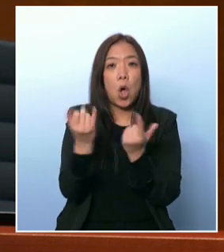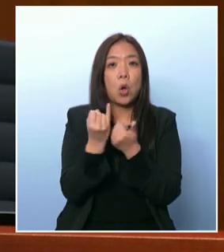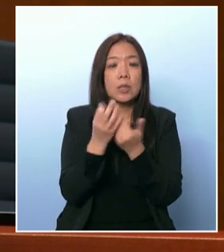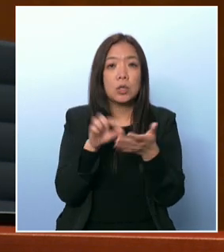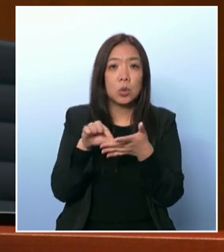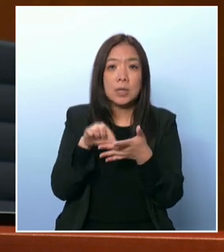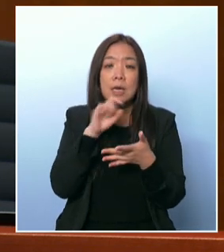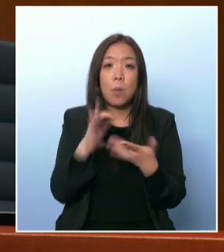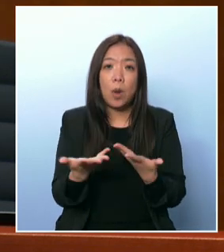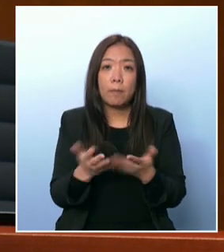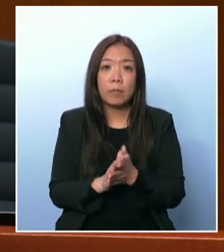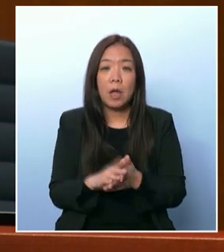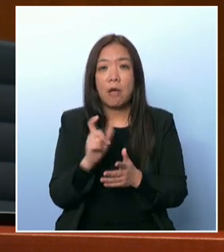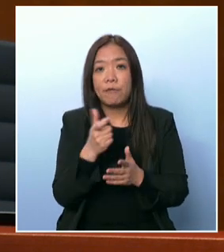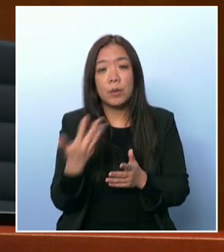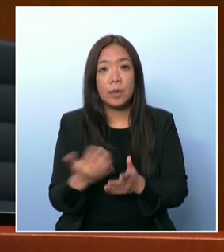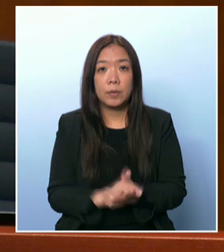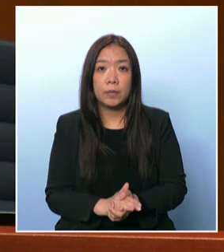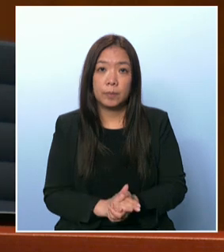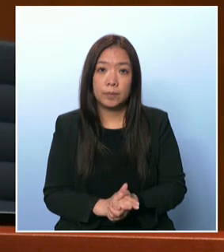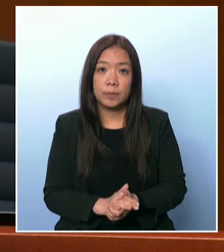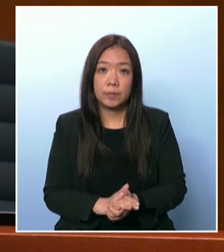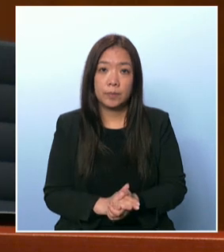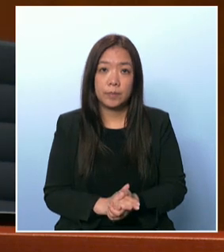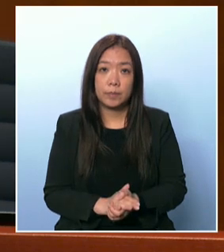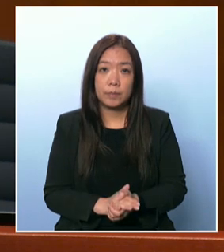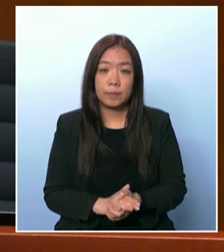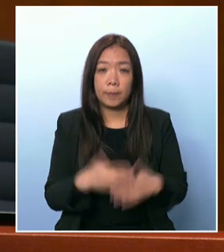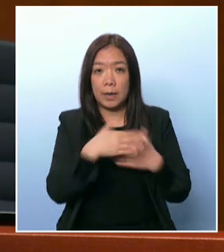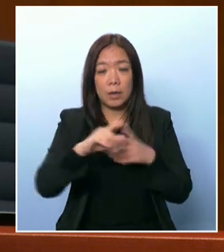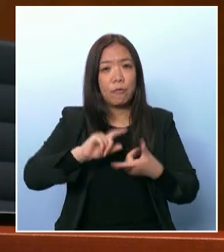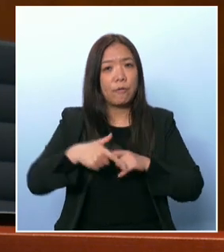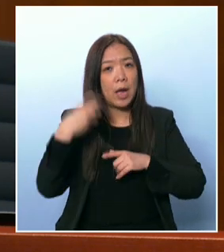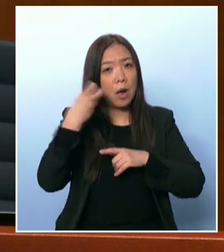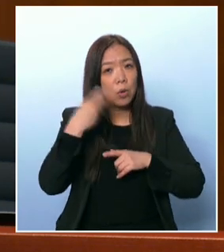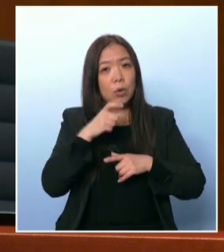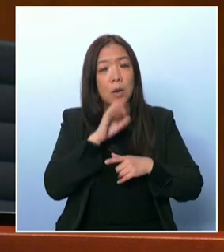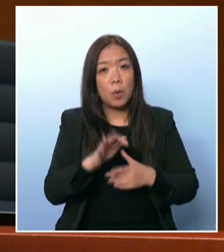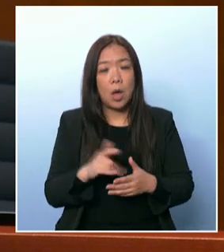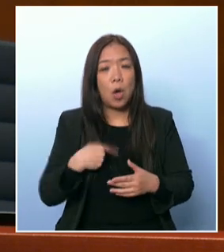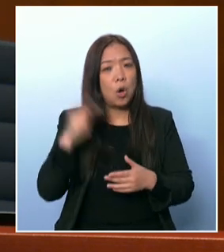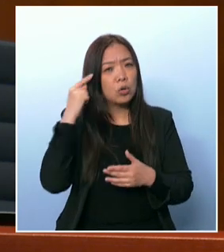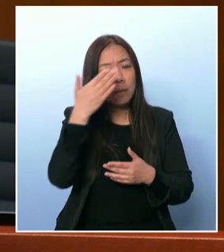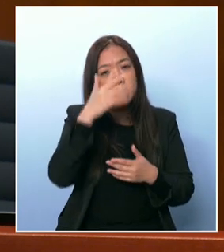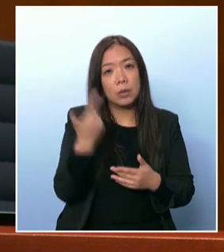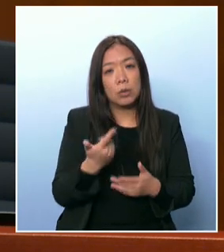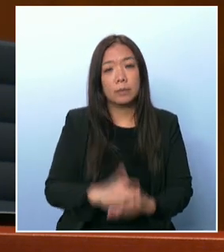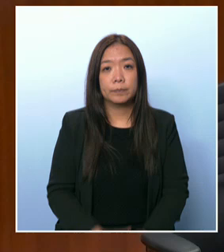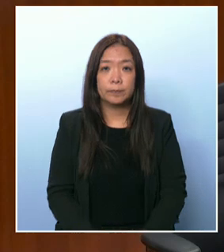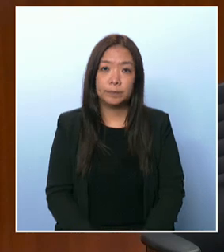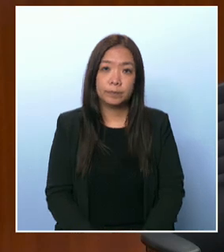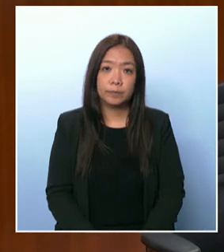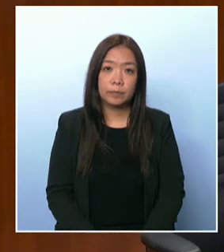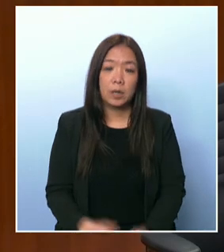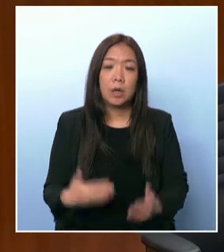If not, can we rent a place nearby to offer residence for medical students? Will that be